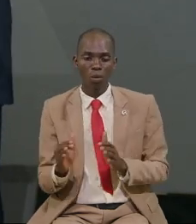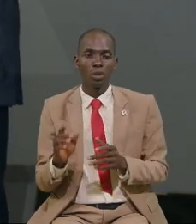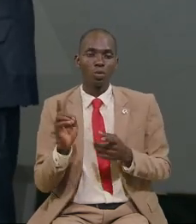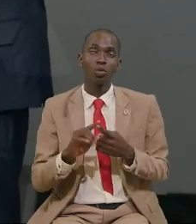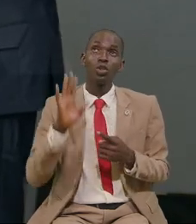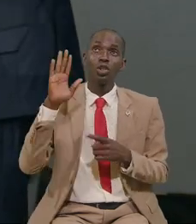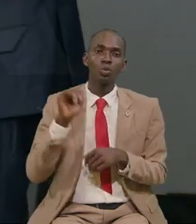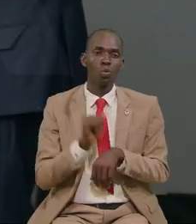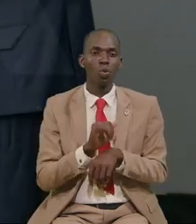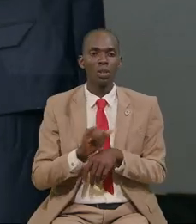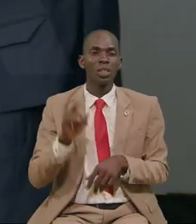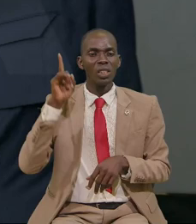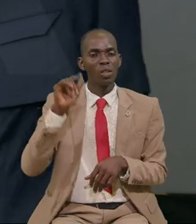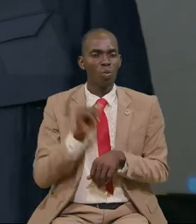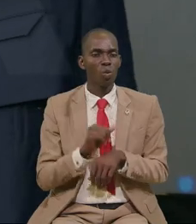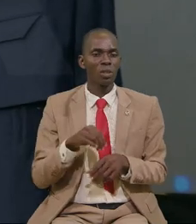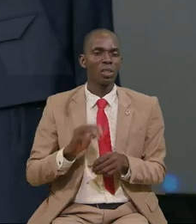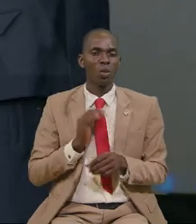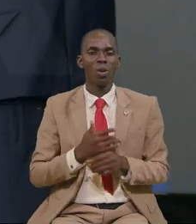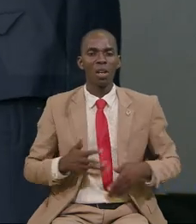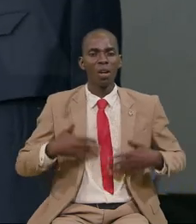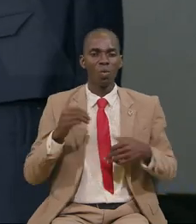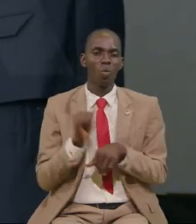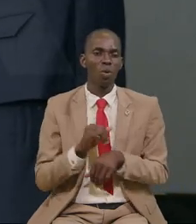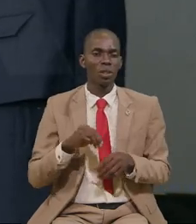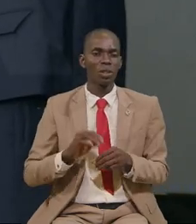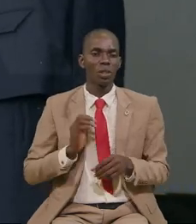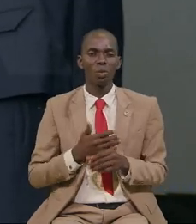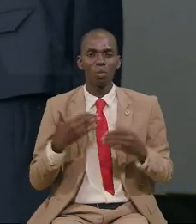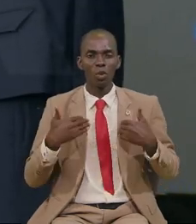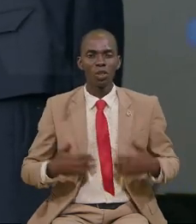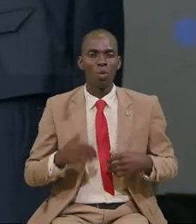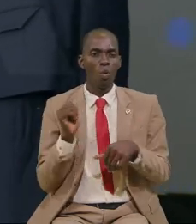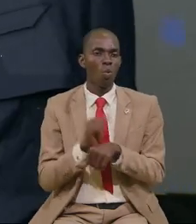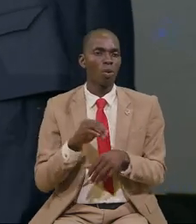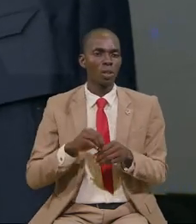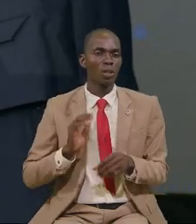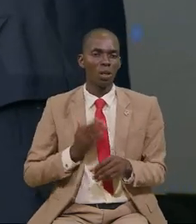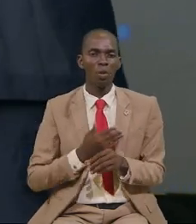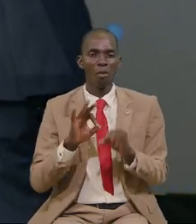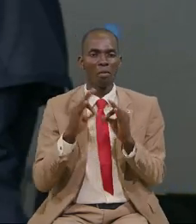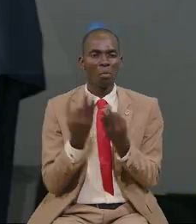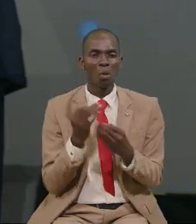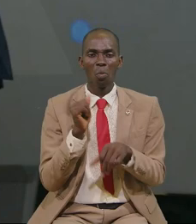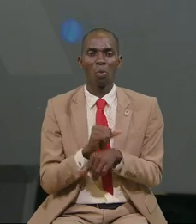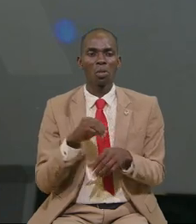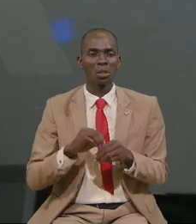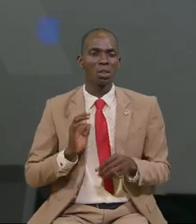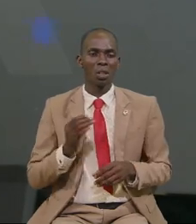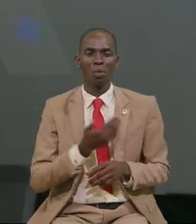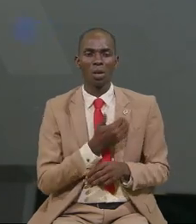he works in our lives, he works in our body, he works in our family, he works in our character, he works